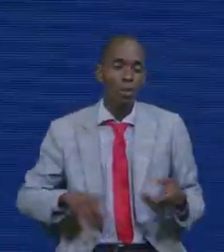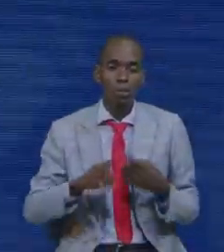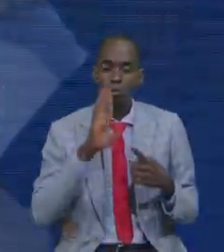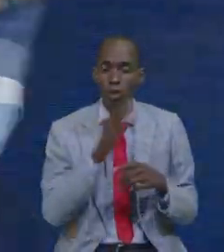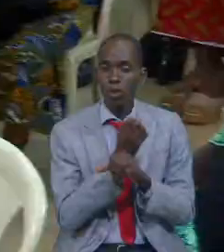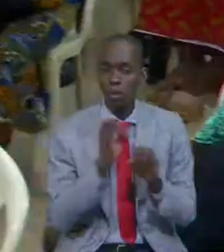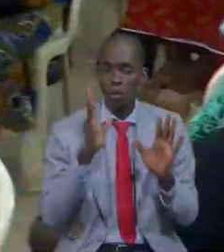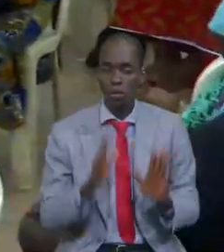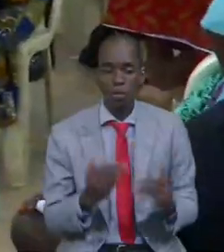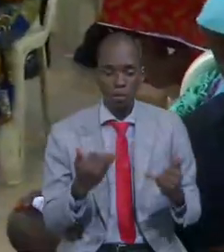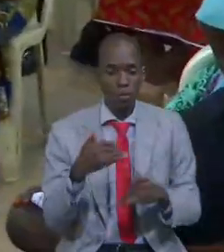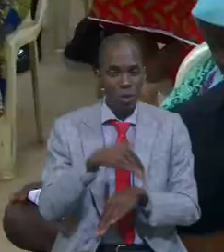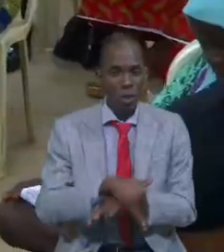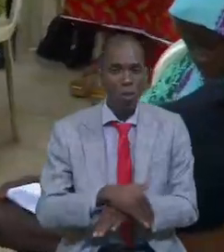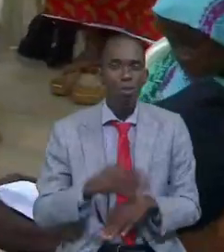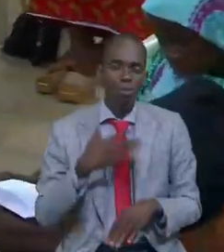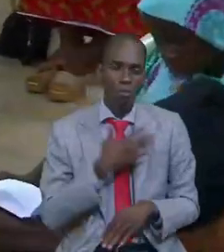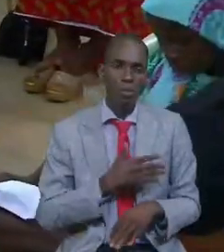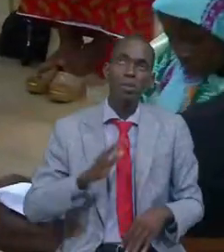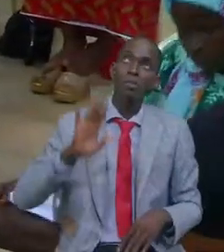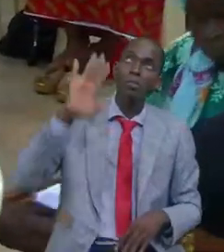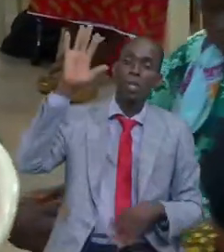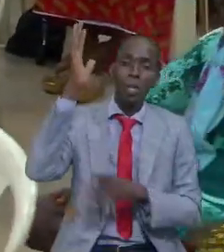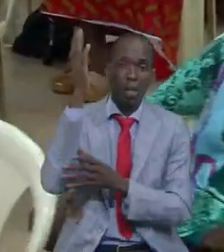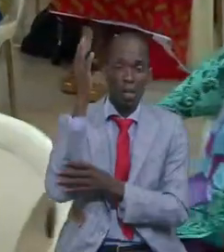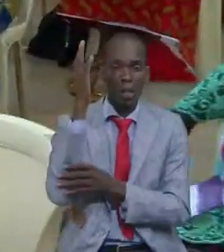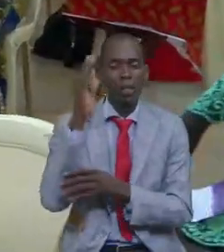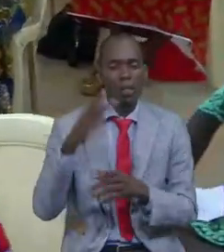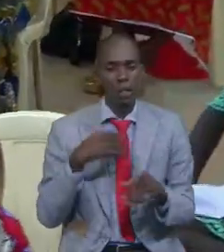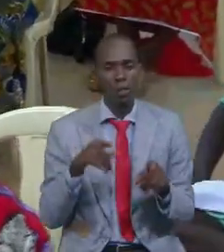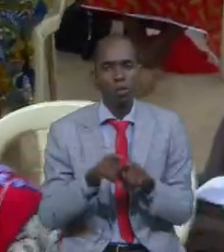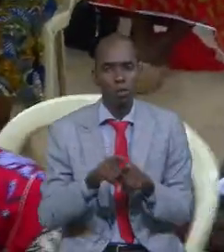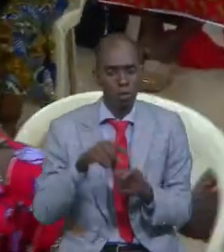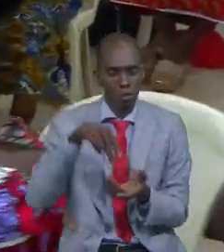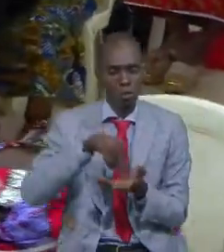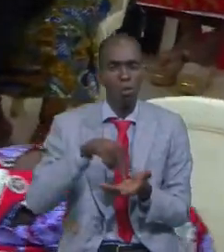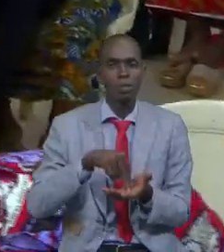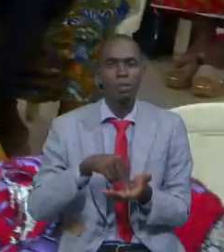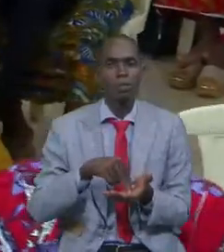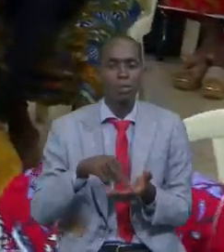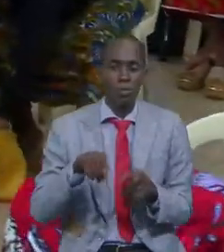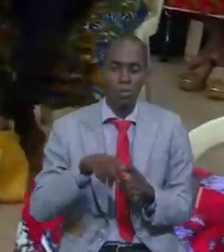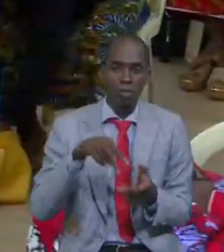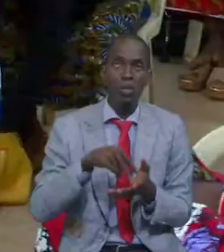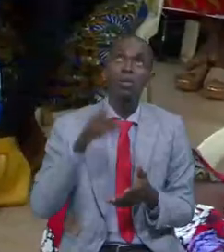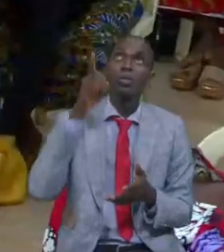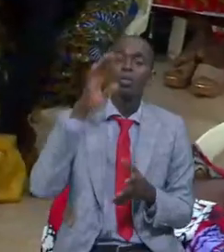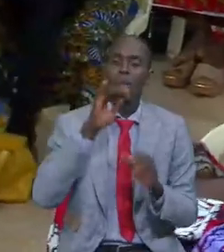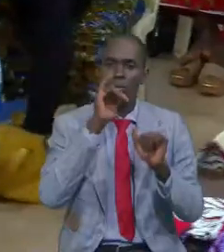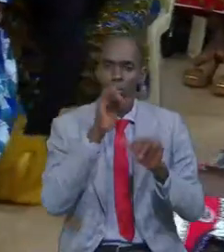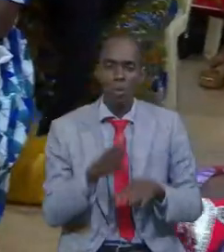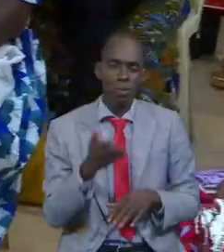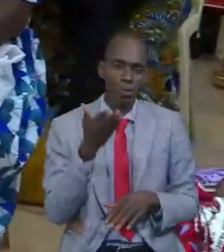you are, just raise up the hand and stand up. Stand up where you are. God bless you there. God bless you there. God bless